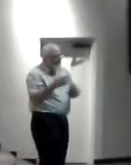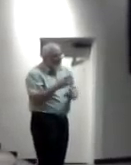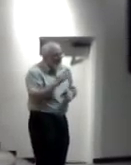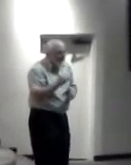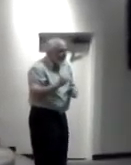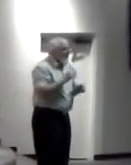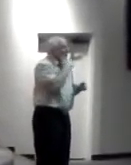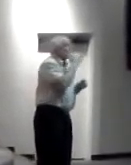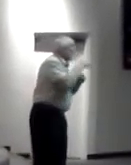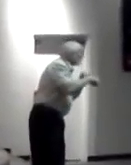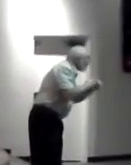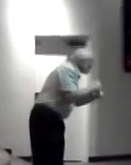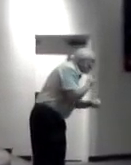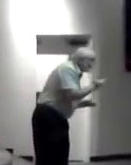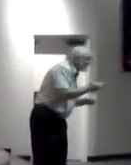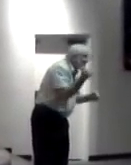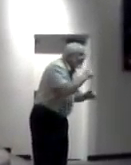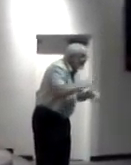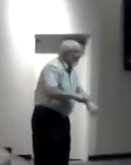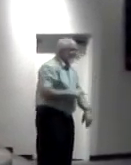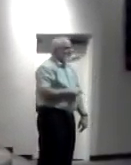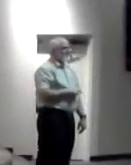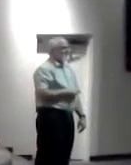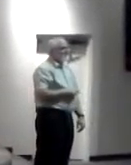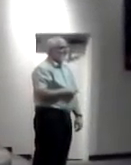sit down and talk to you about those things any day of the week.